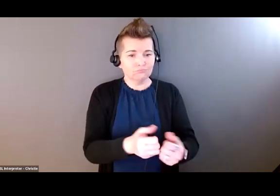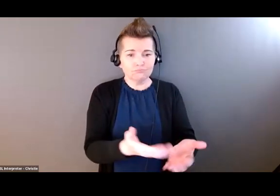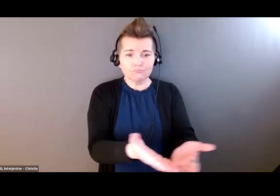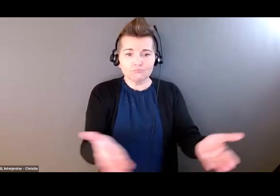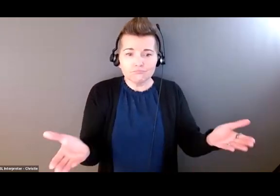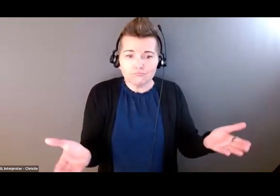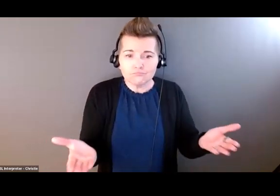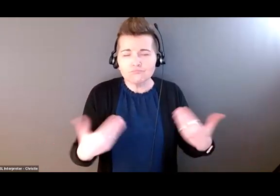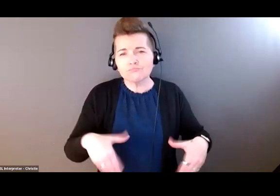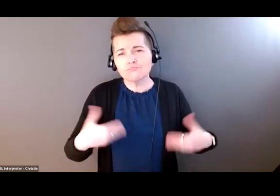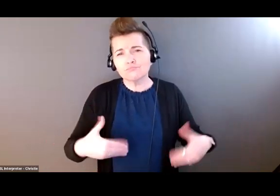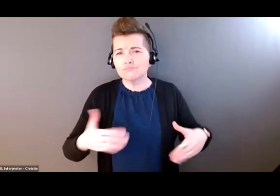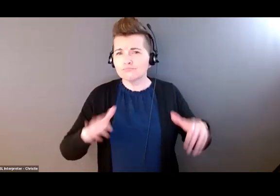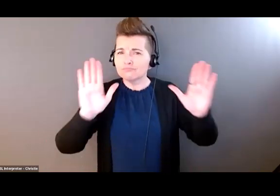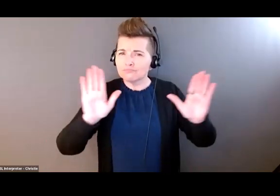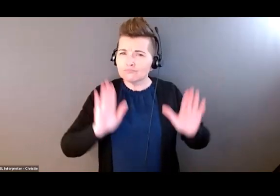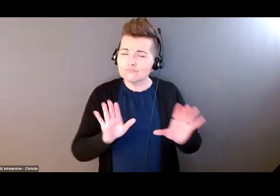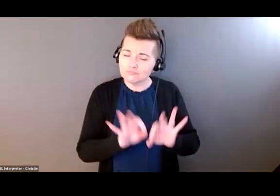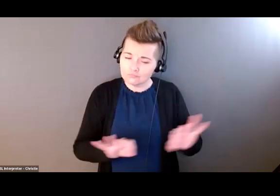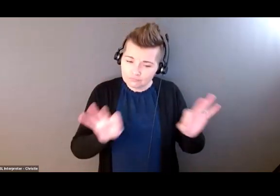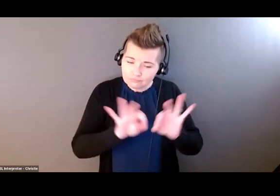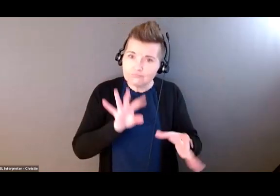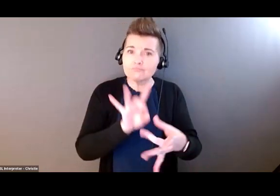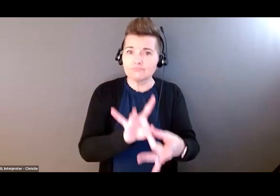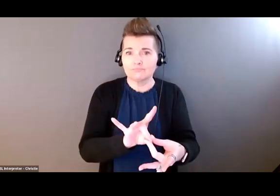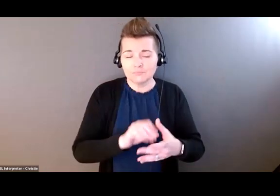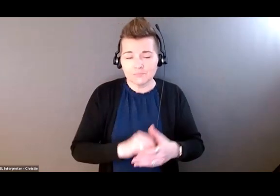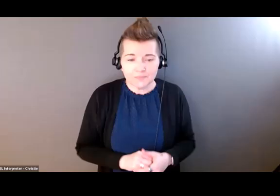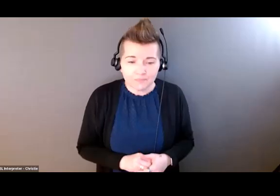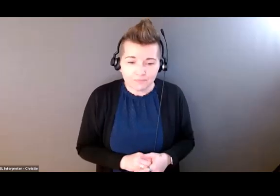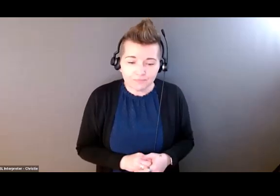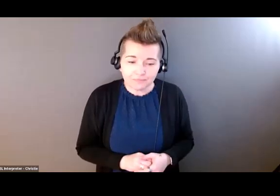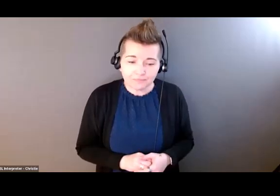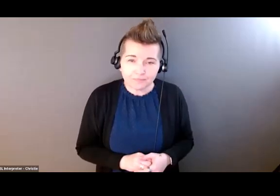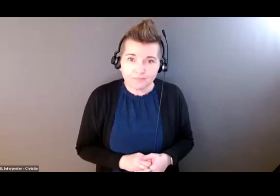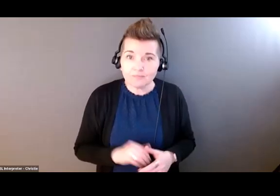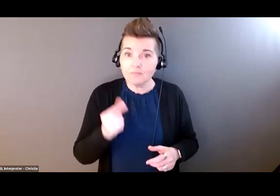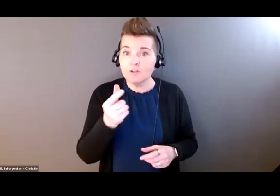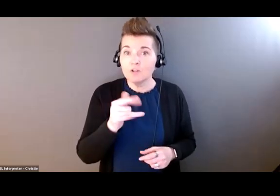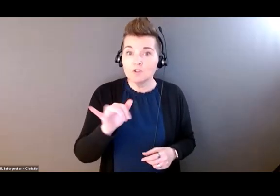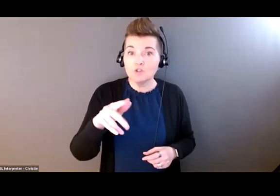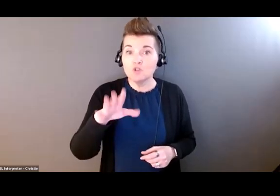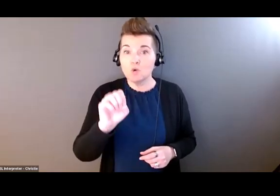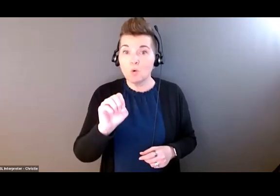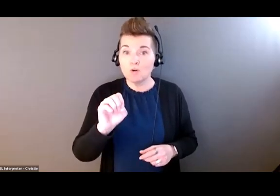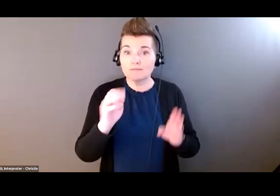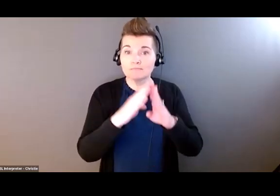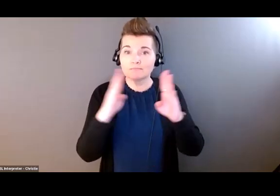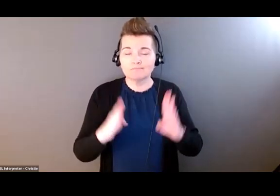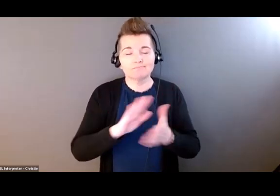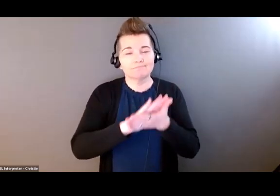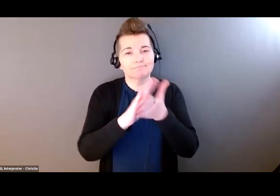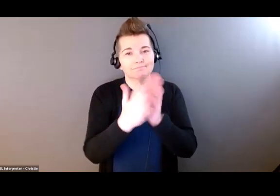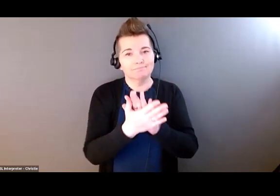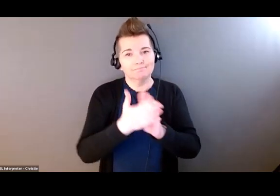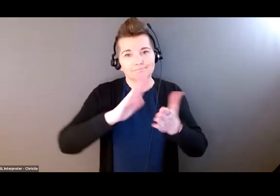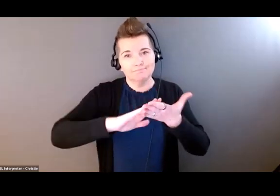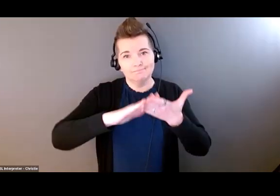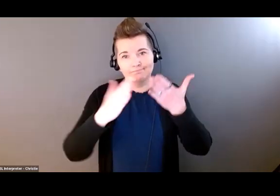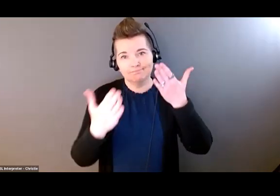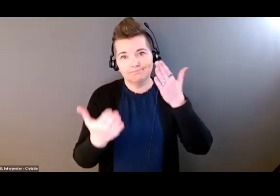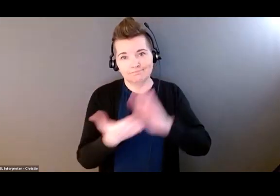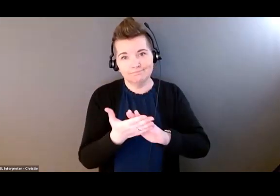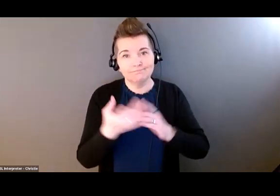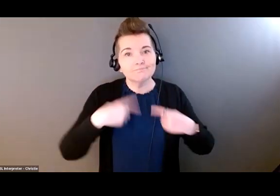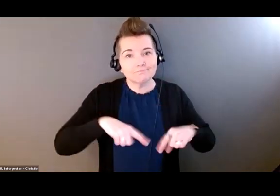in, regular people where they can connect naturally. And it was really important connections in that time.